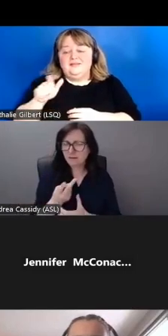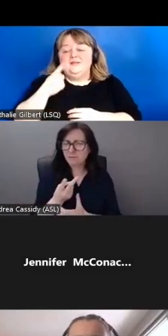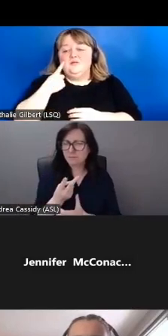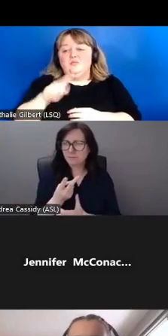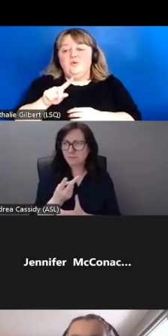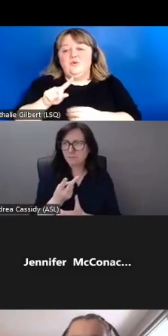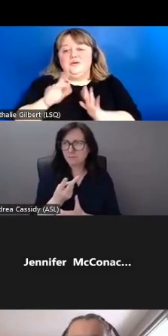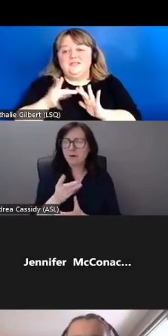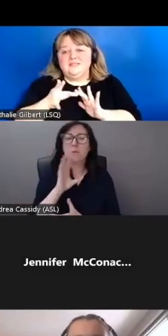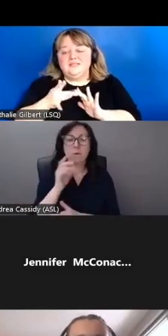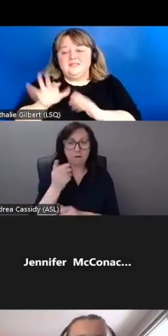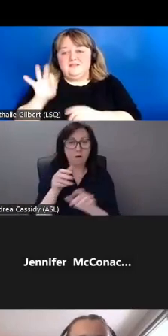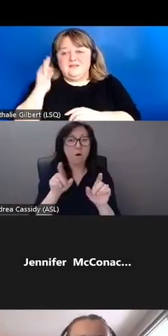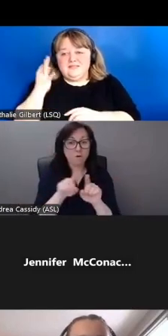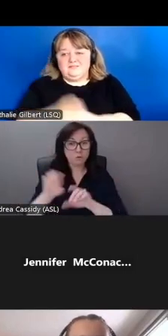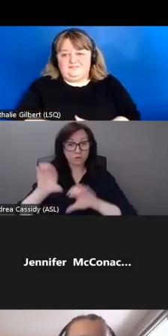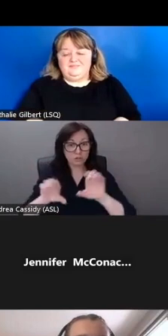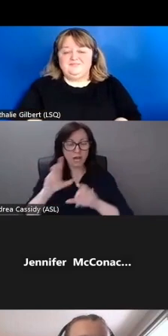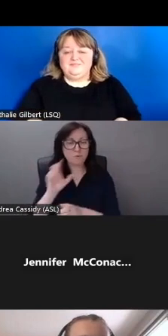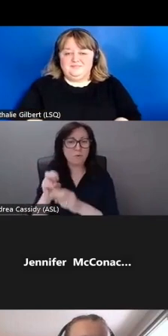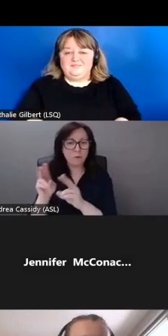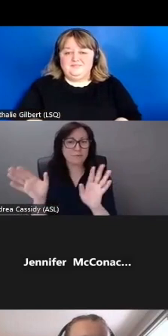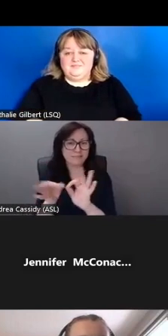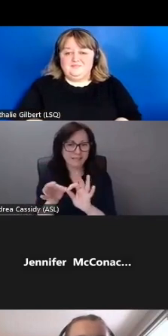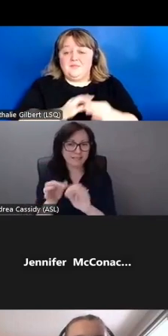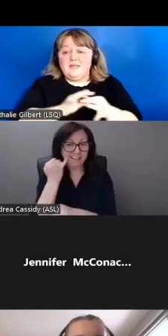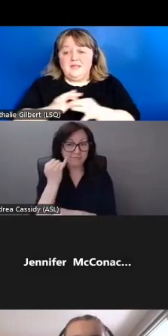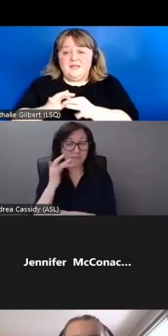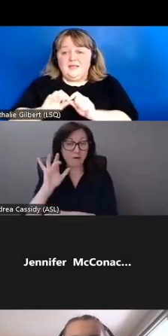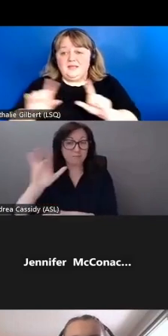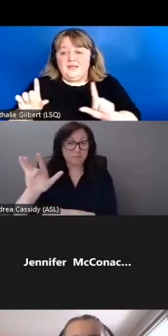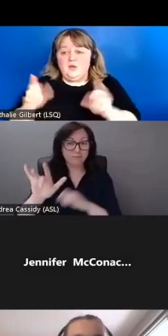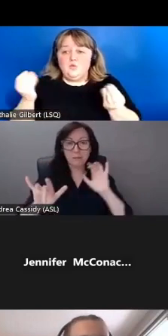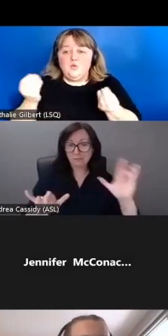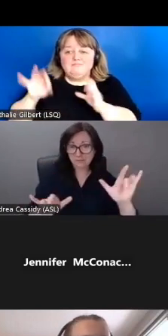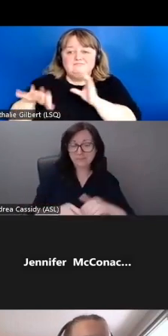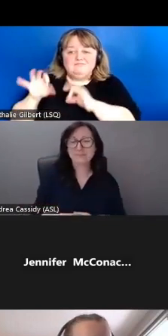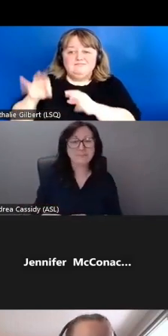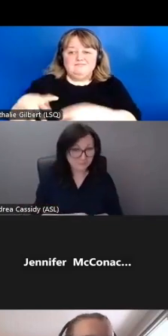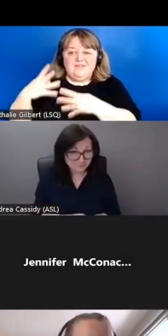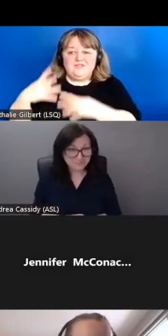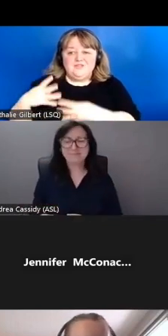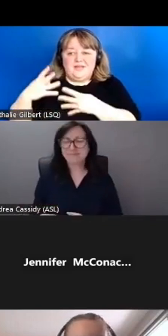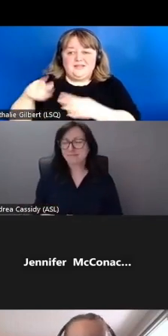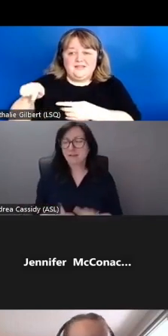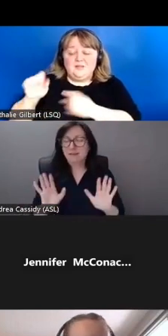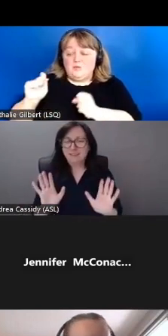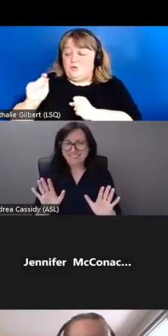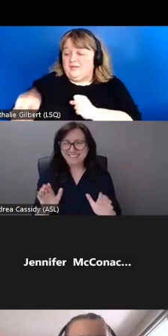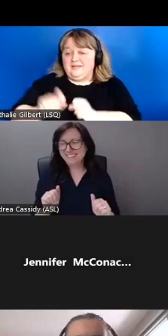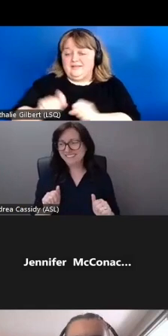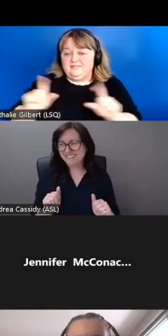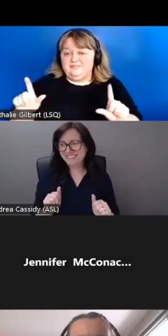the links in the chat if you would rather click through there. Yes, so anyways, at this